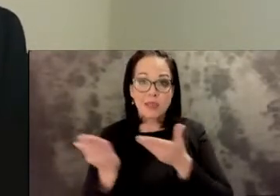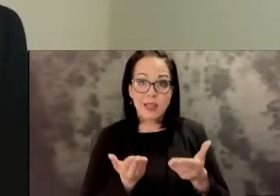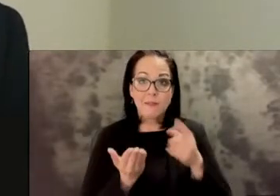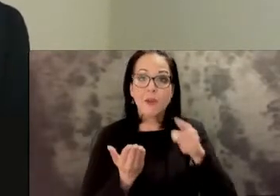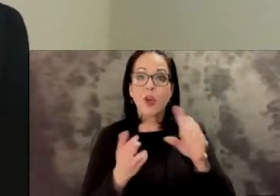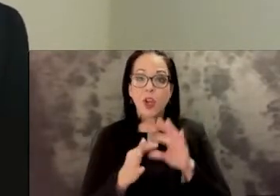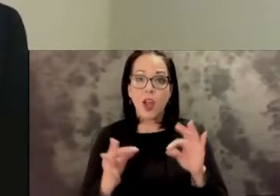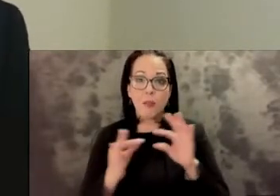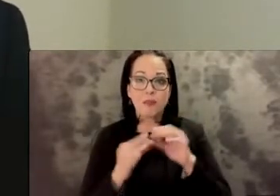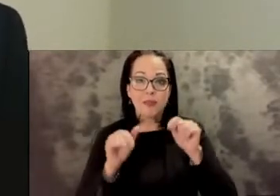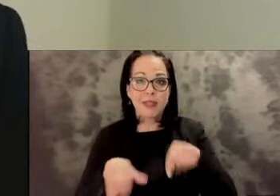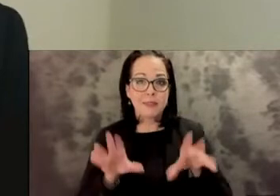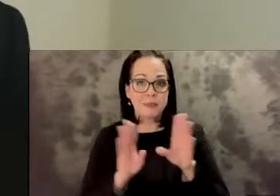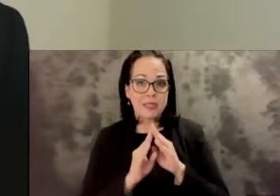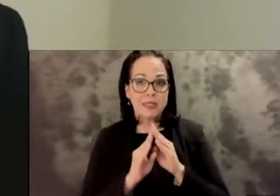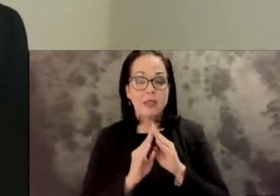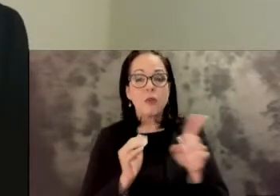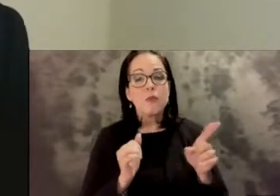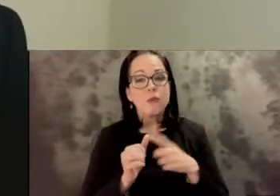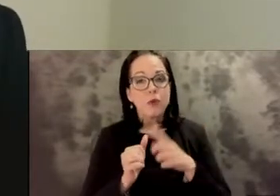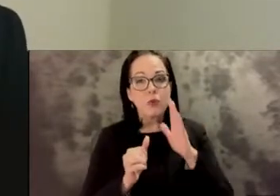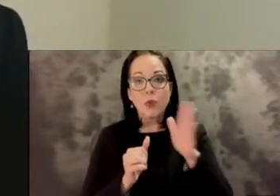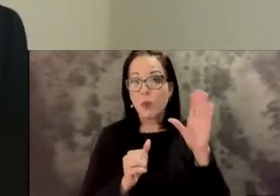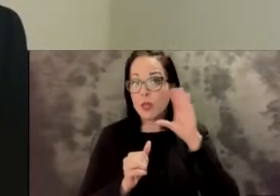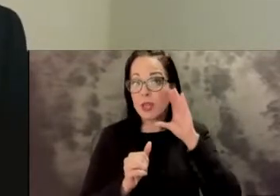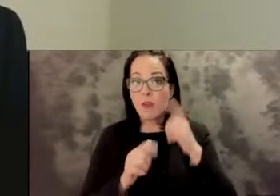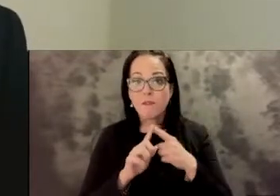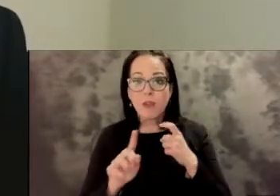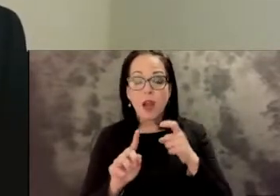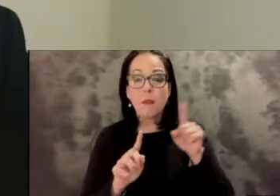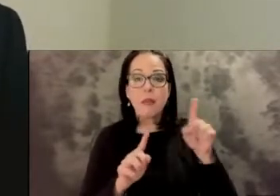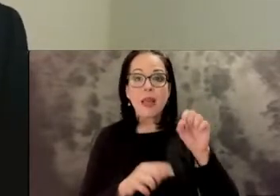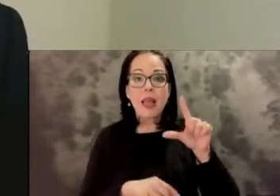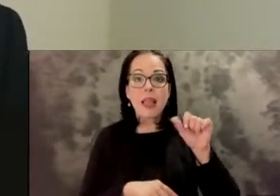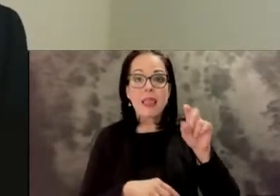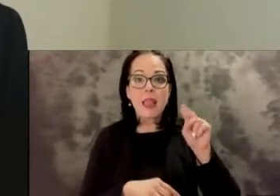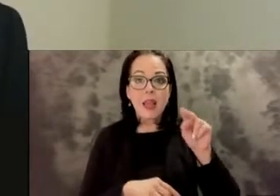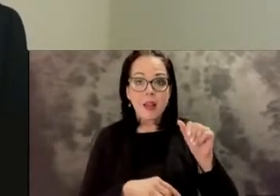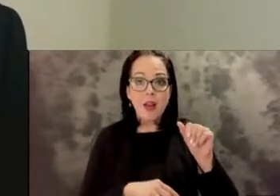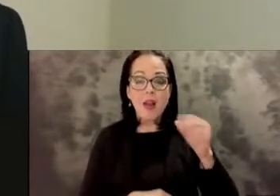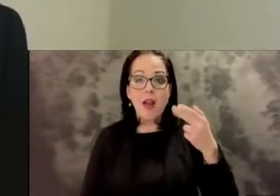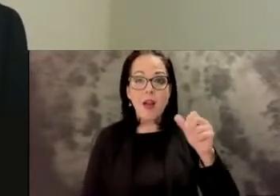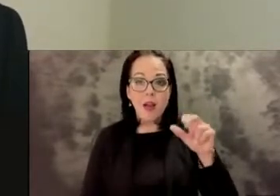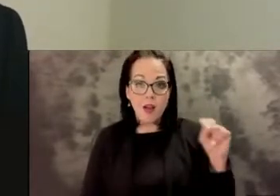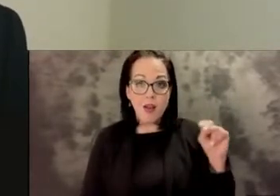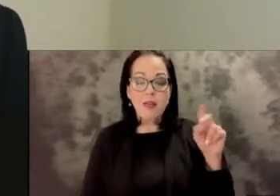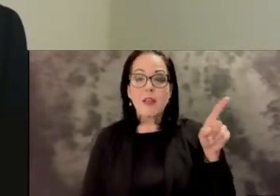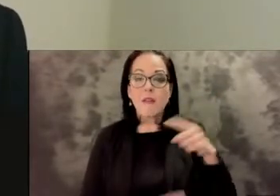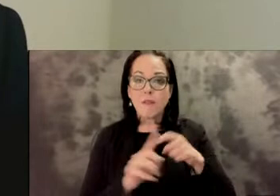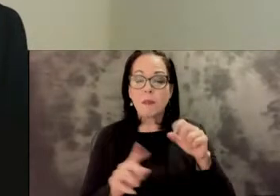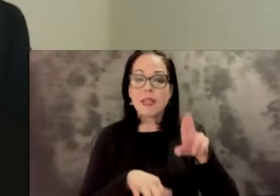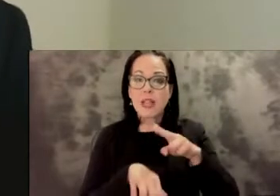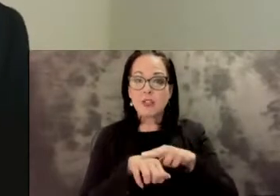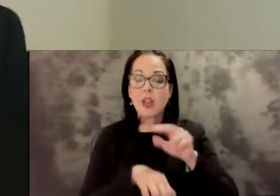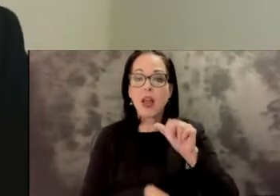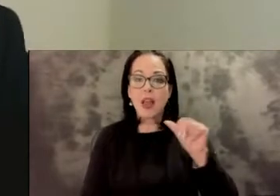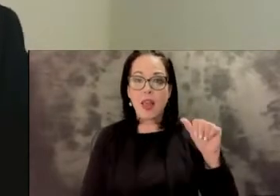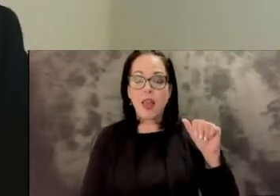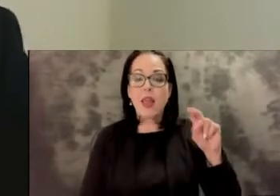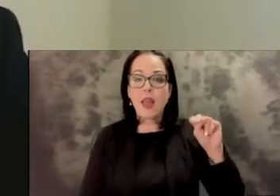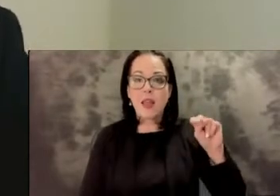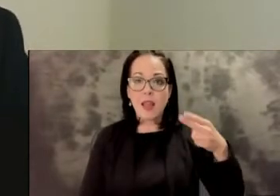meeting. First, we will hear from Ms. Elena An from the National AA, NH, and